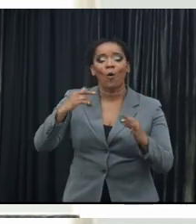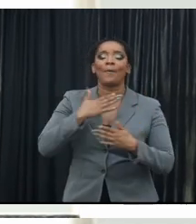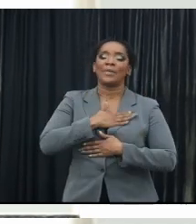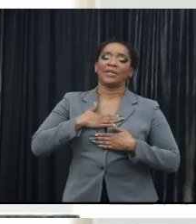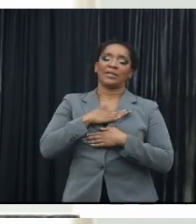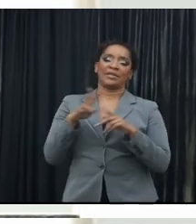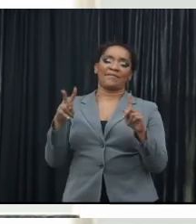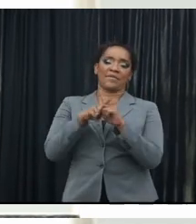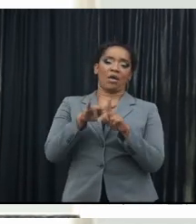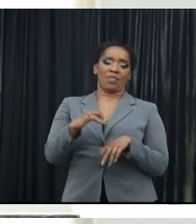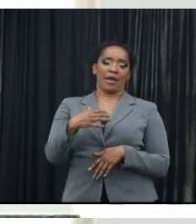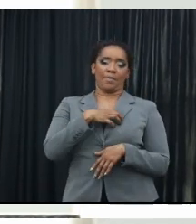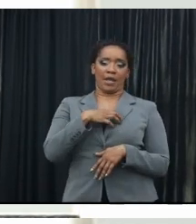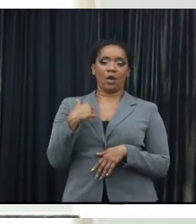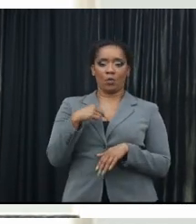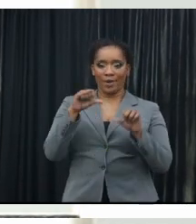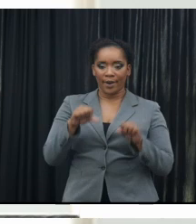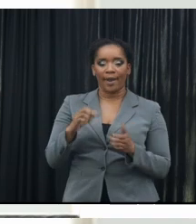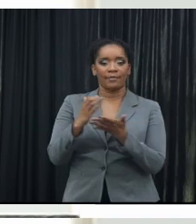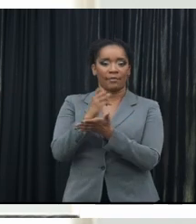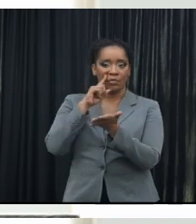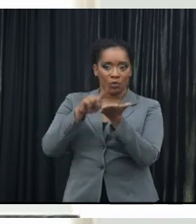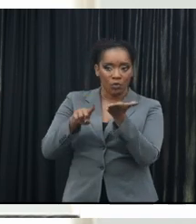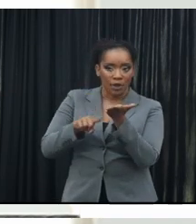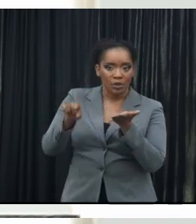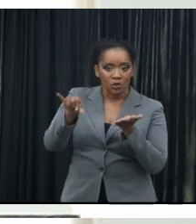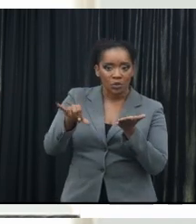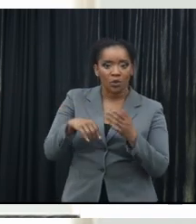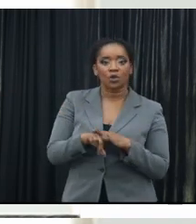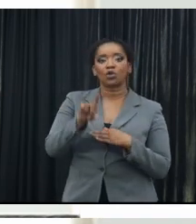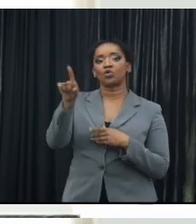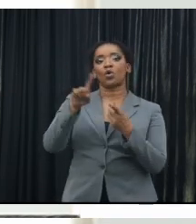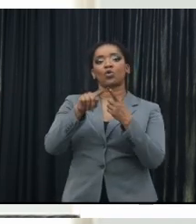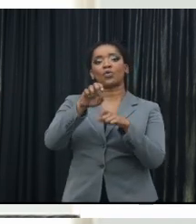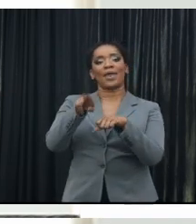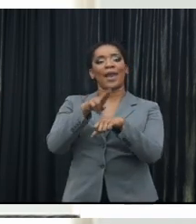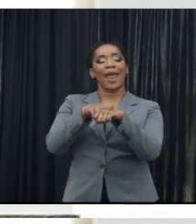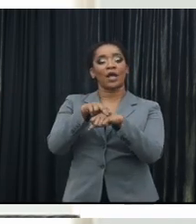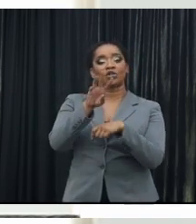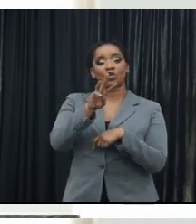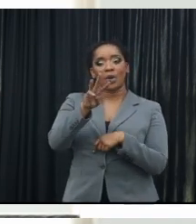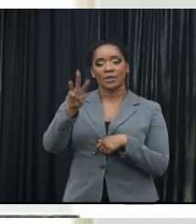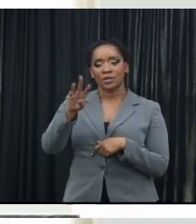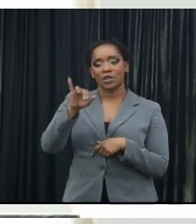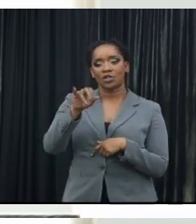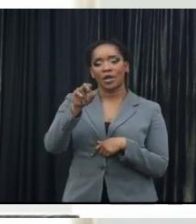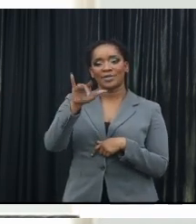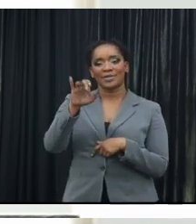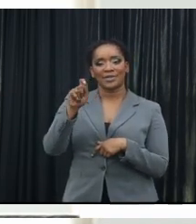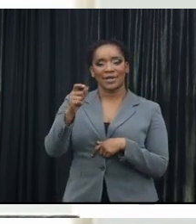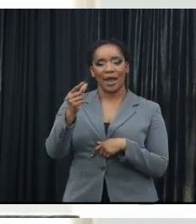us so we can look into it. You can go to the national website, justice.gov. I'm going to give